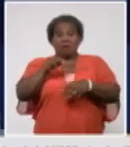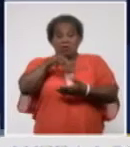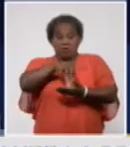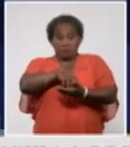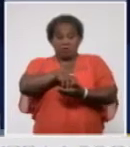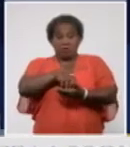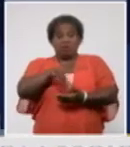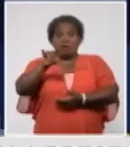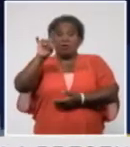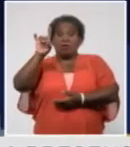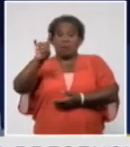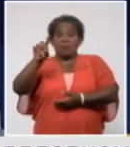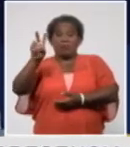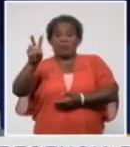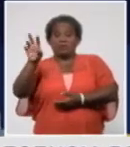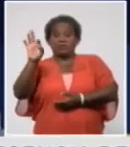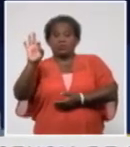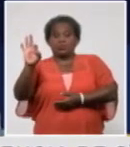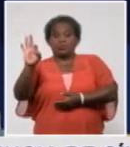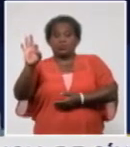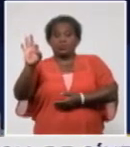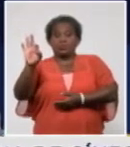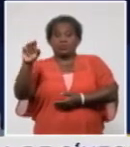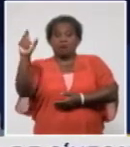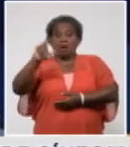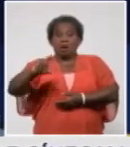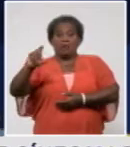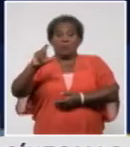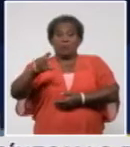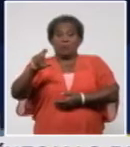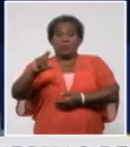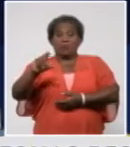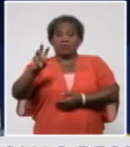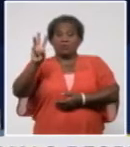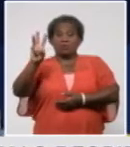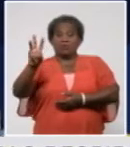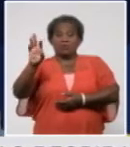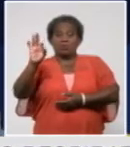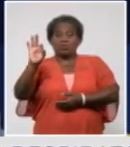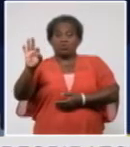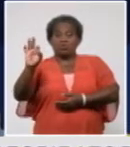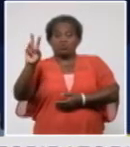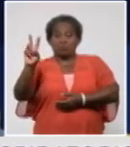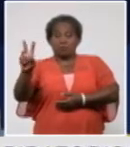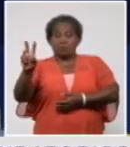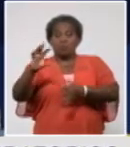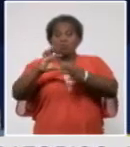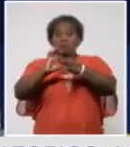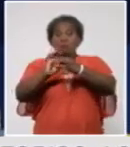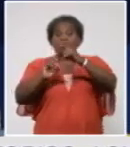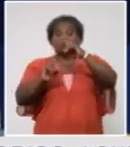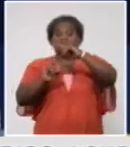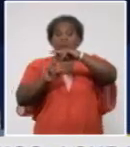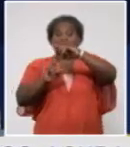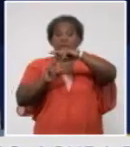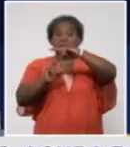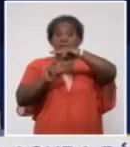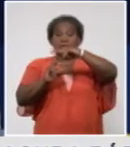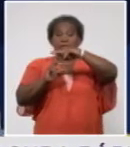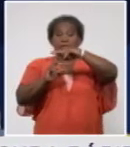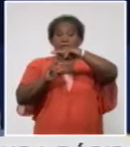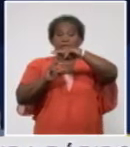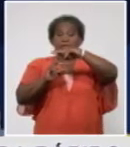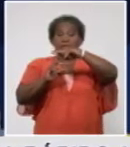cases yesterday are Cubans. One is a foreign resident in our country. 53 of the